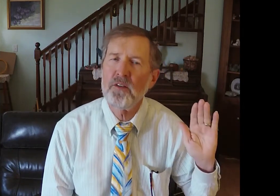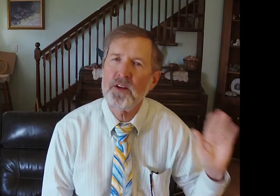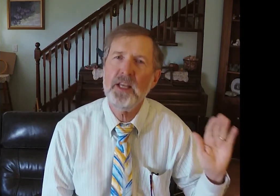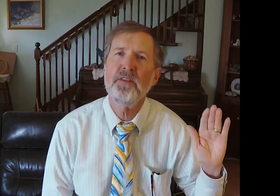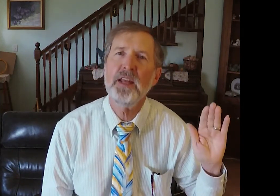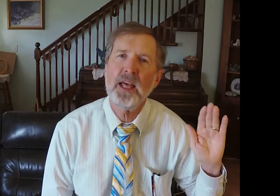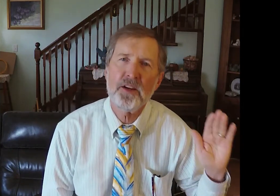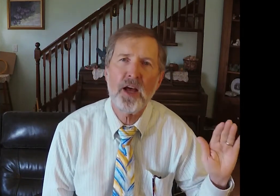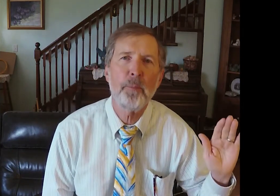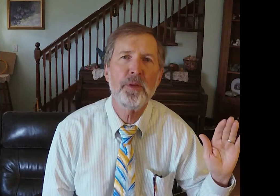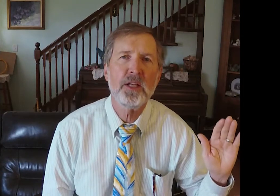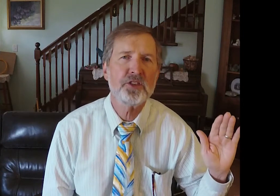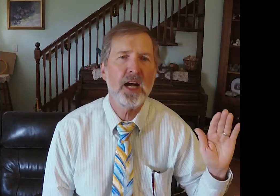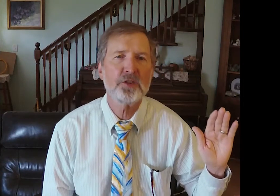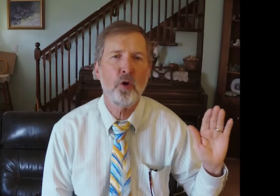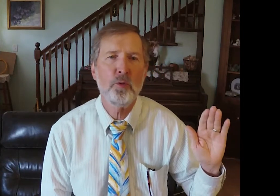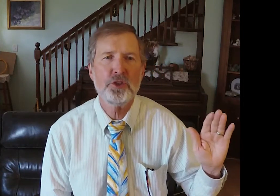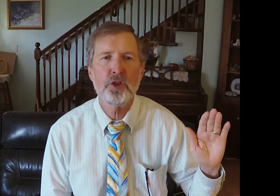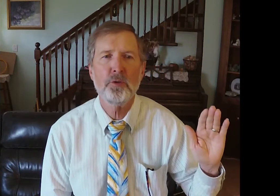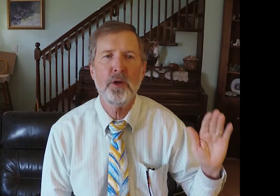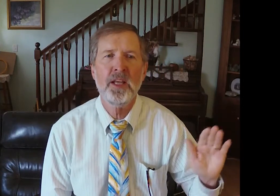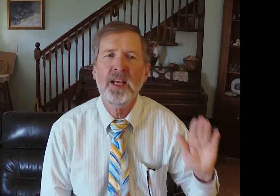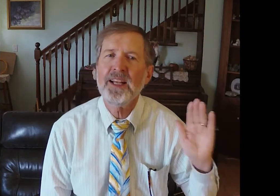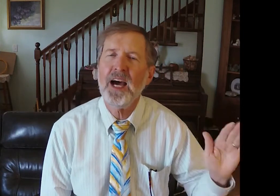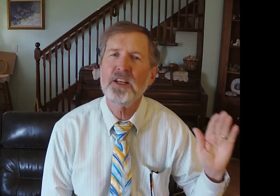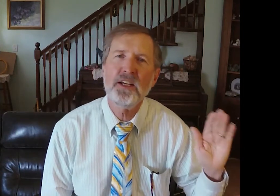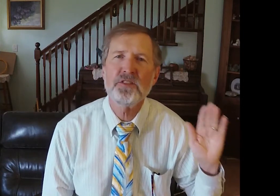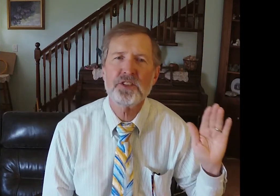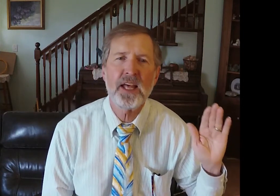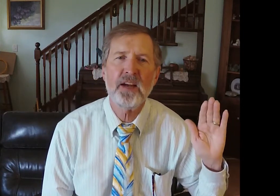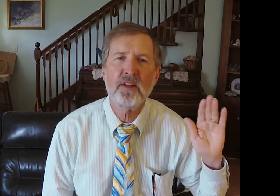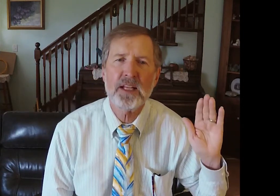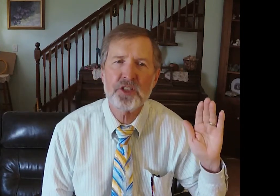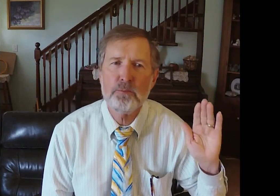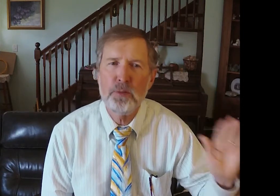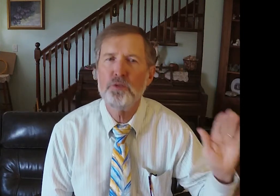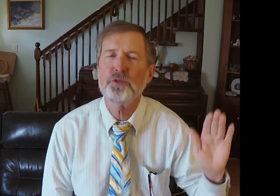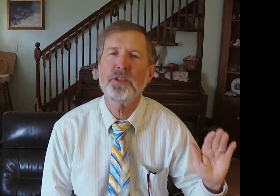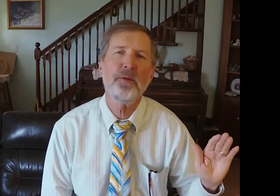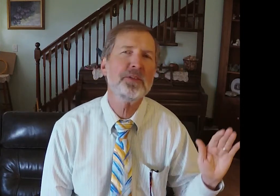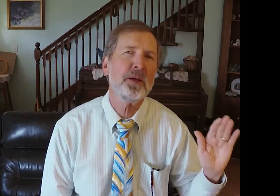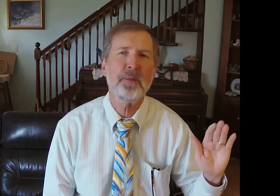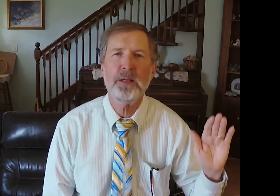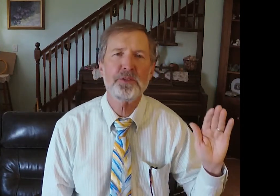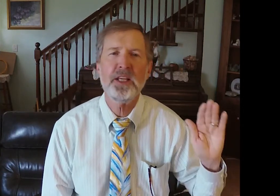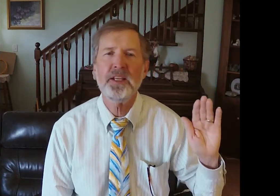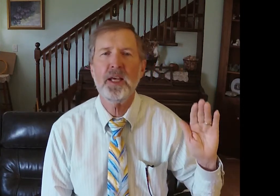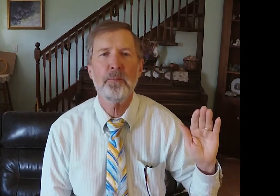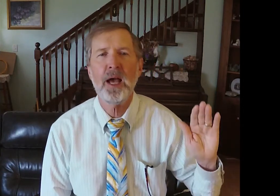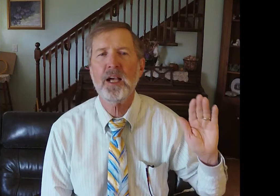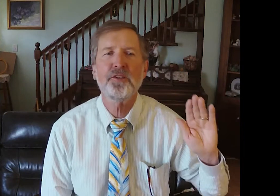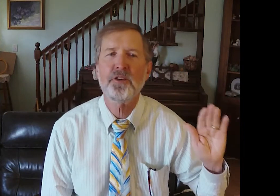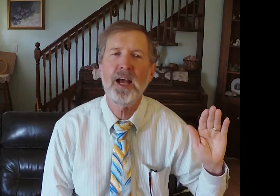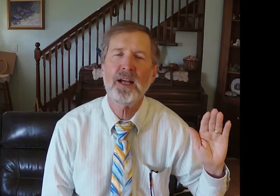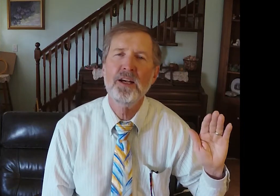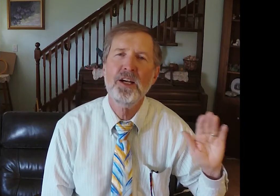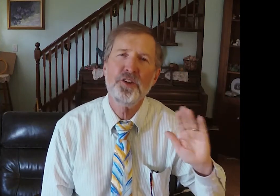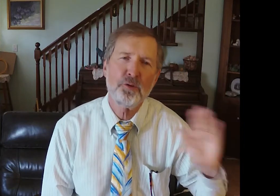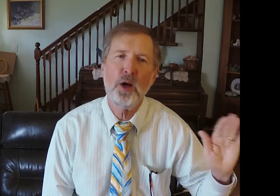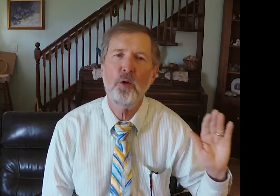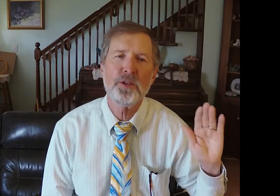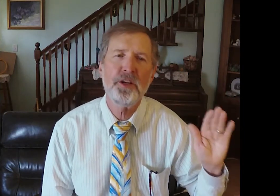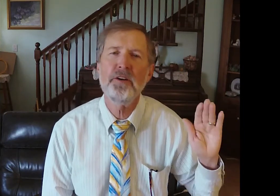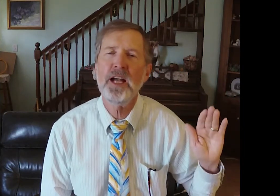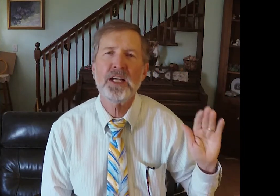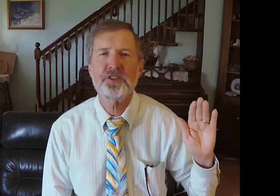as we're forgiven and adopted as God's holy children. God gives us that everlasting boost that we sometimes need to get back on track,